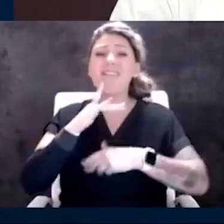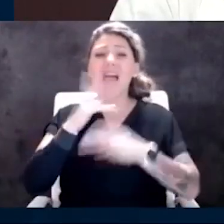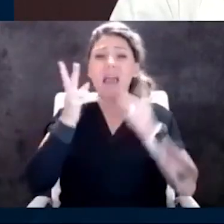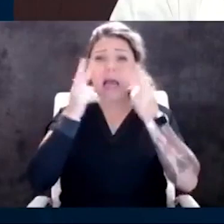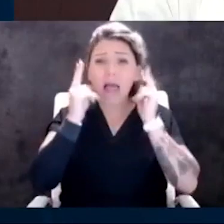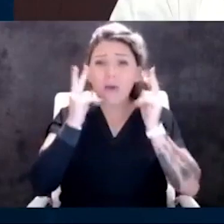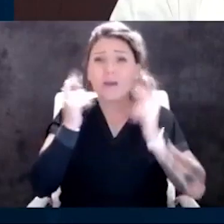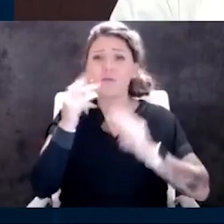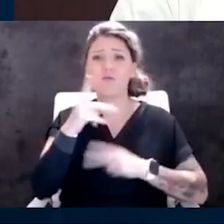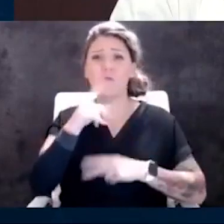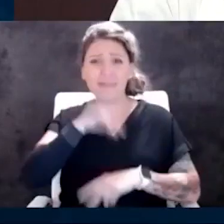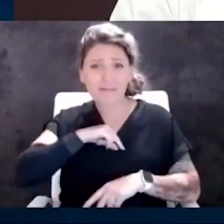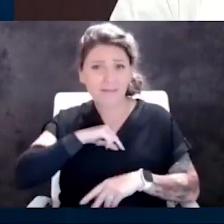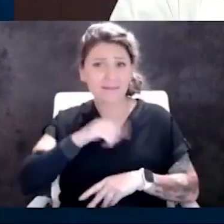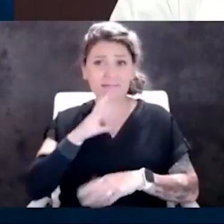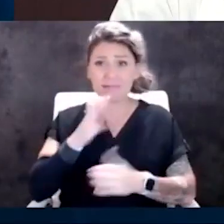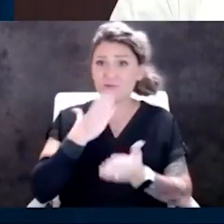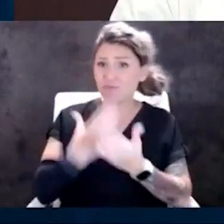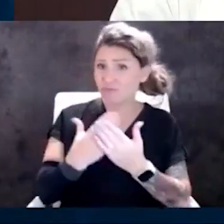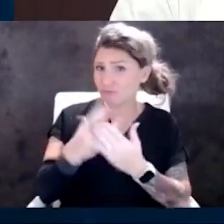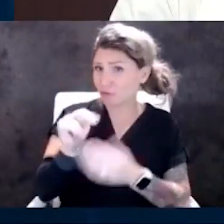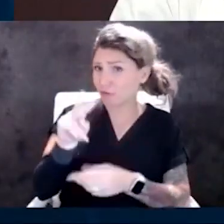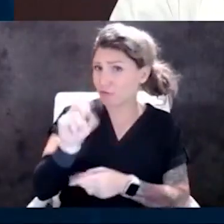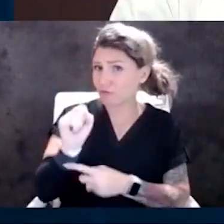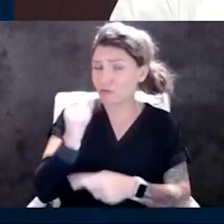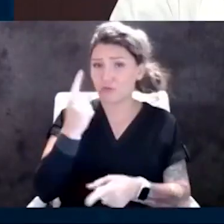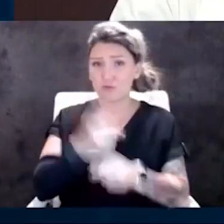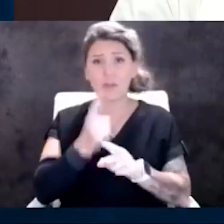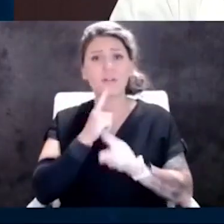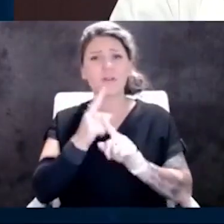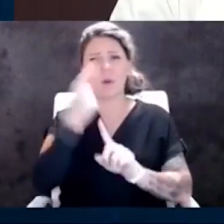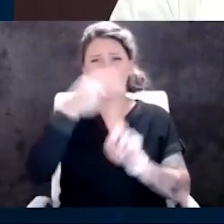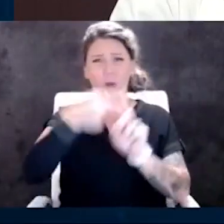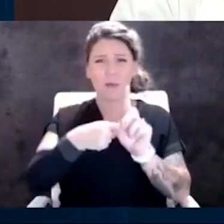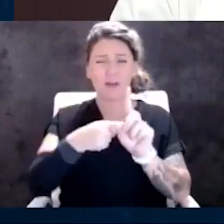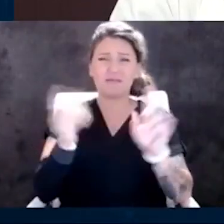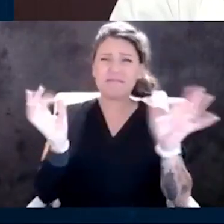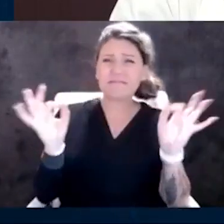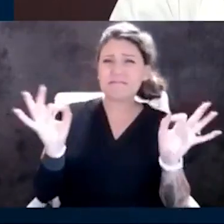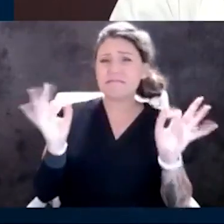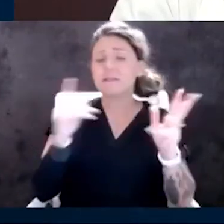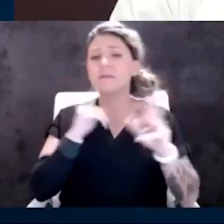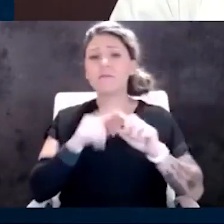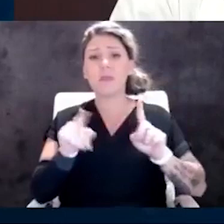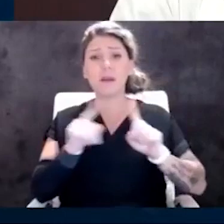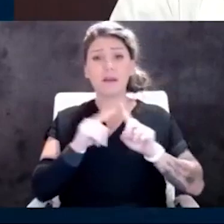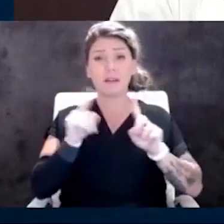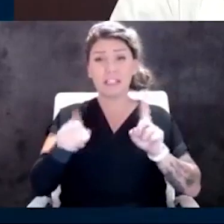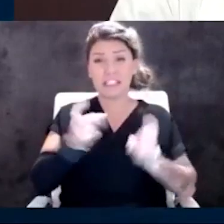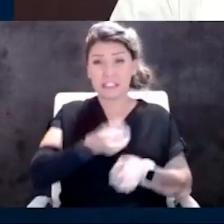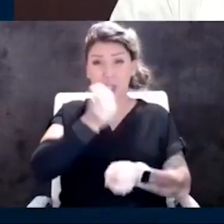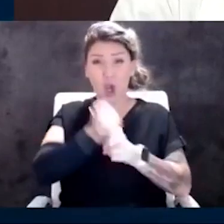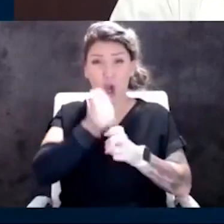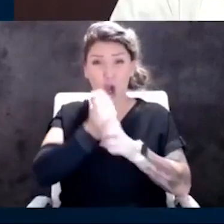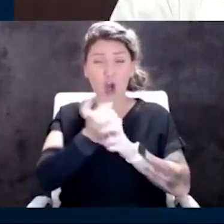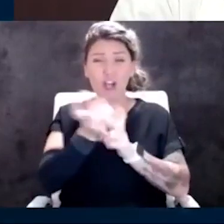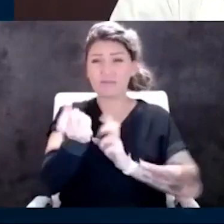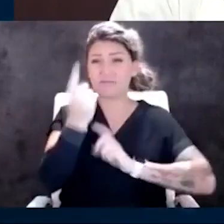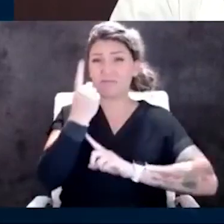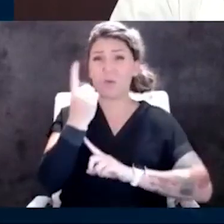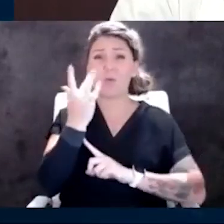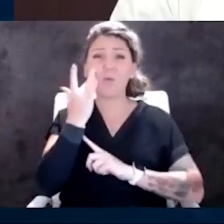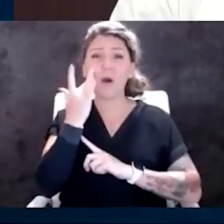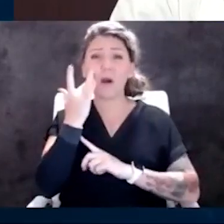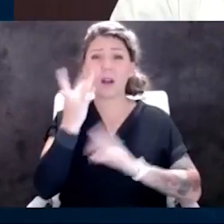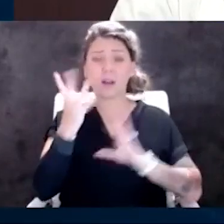but the question is, normally 1 month may not be a big deal, but this is a harder pill to swallow because family